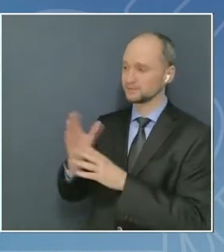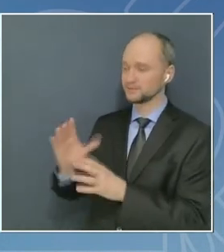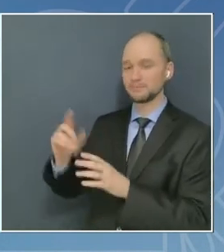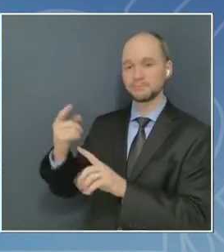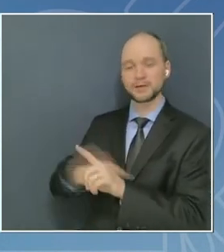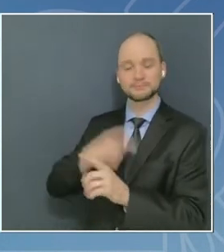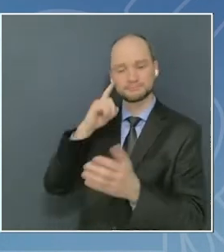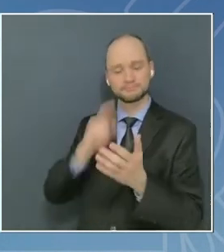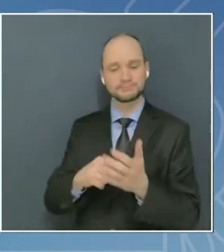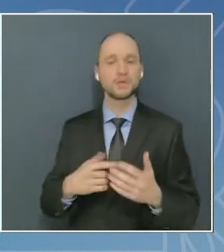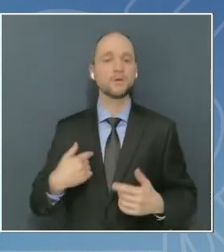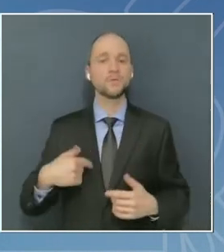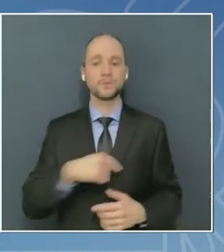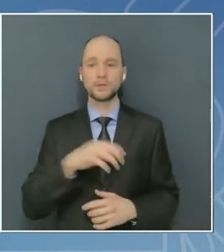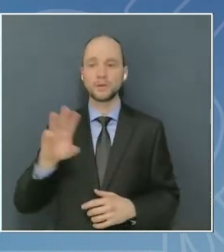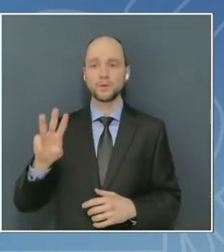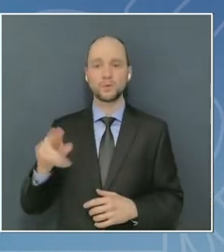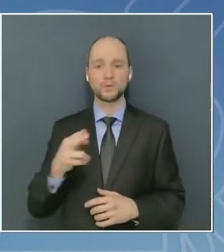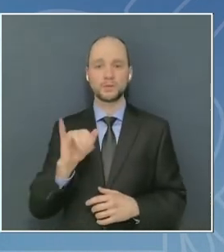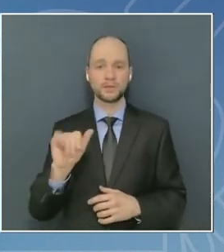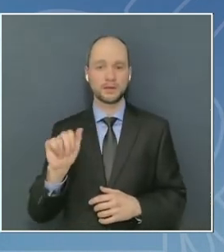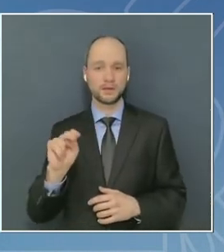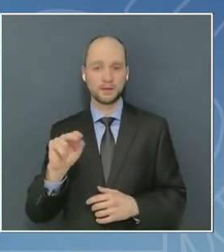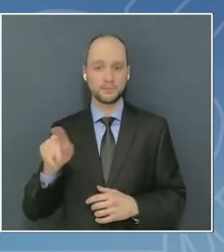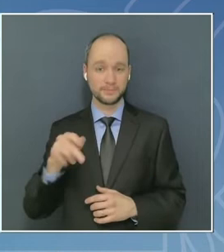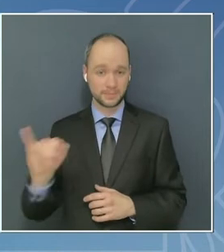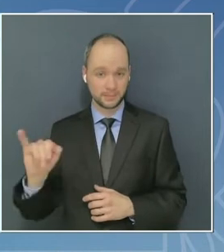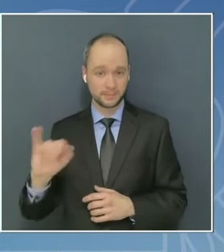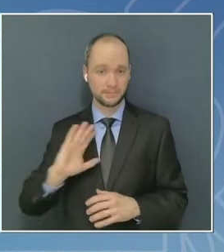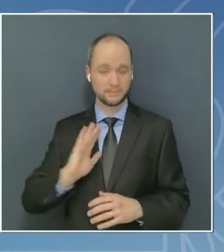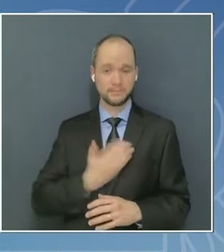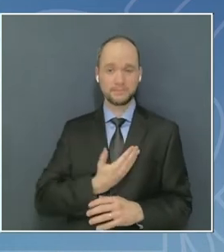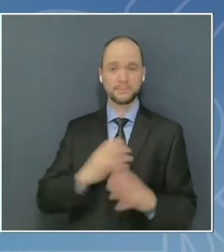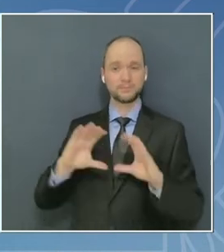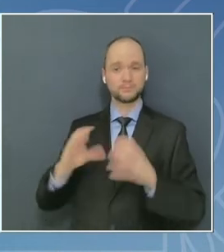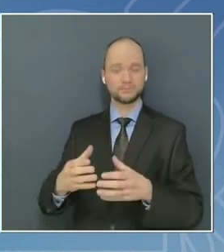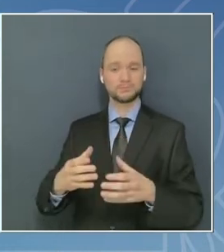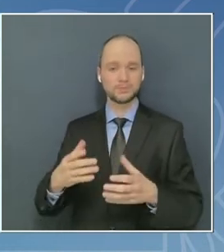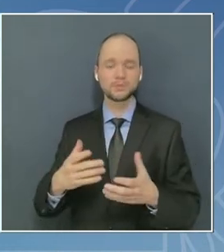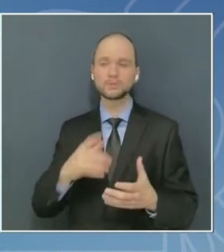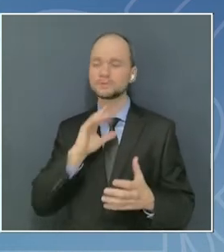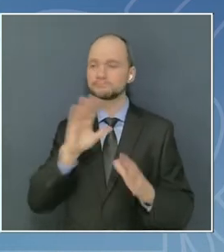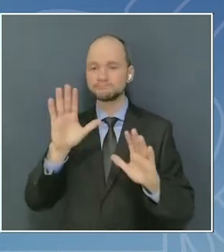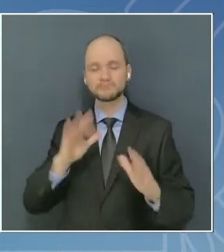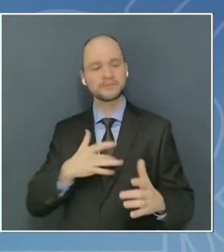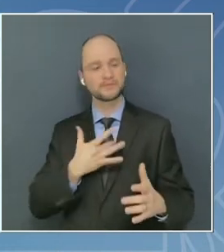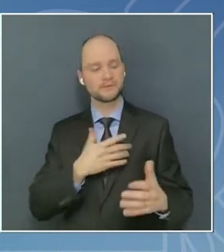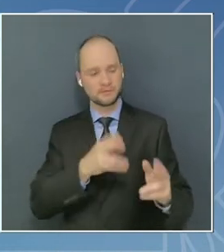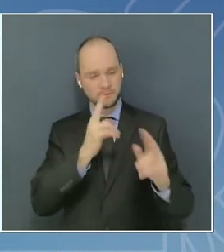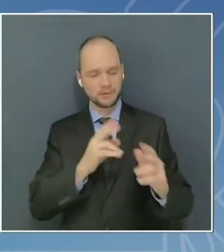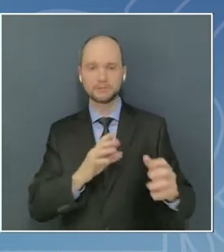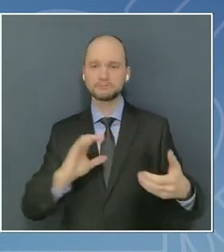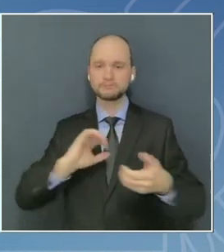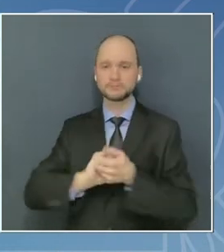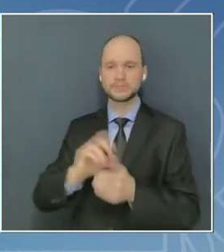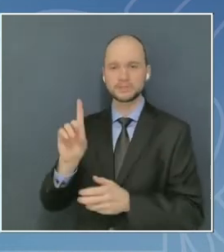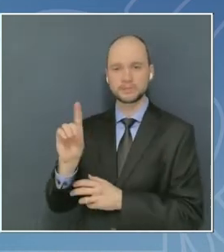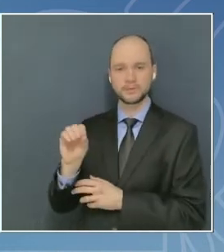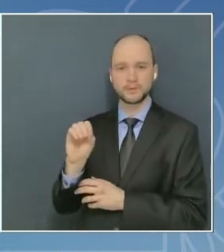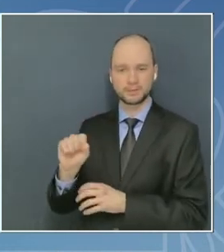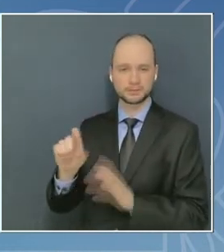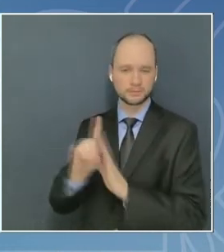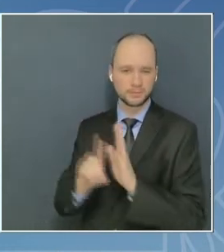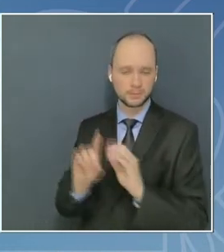Pacific Islanders, or what we call WIANP, it's an honor to co-host today's virtual program along with the U.S. Department of State to celebrate the contributions